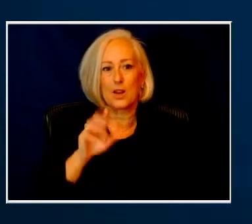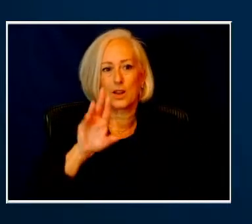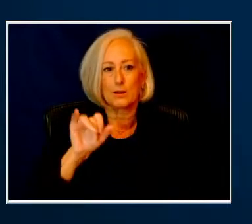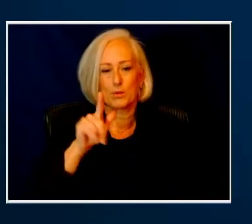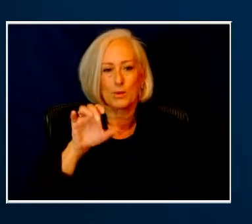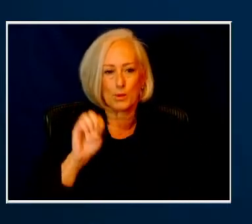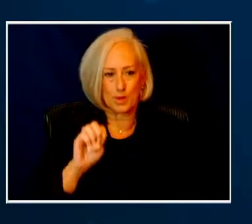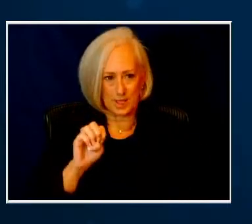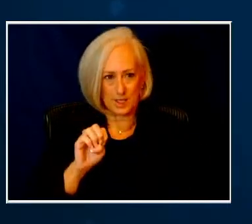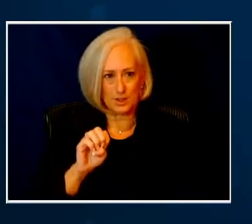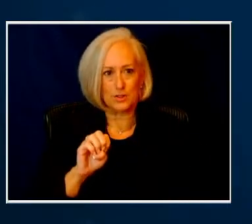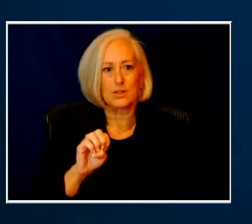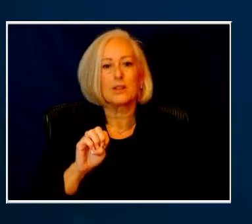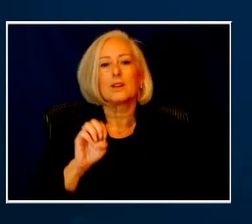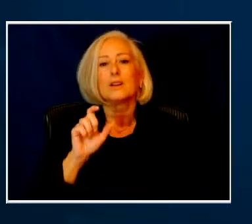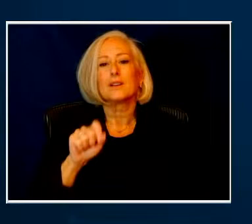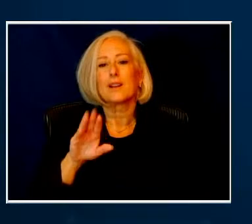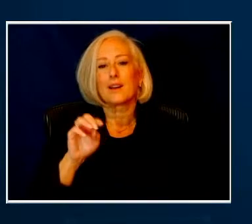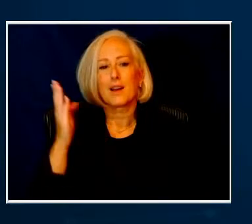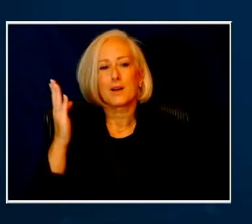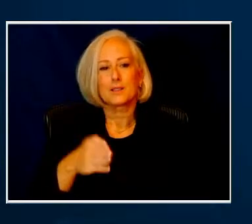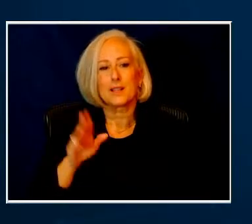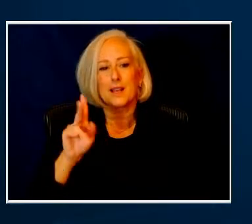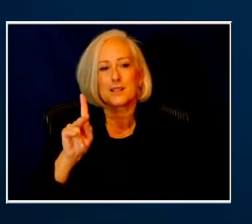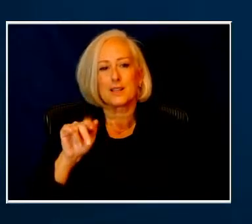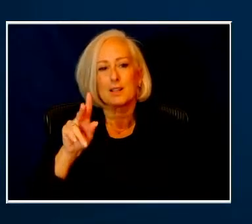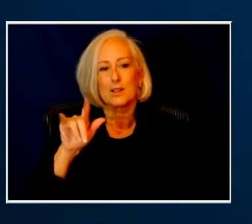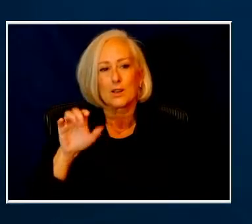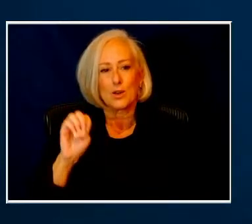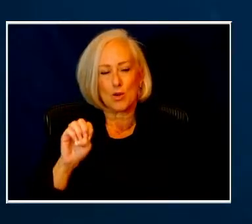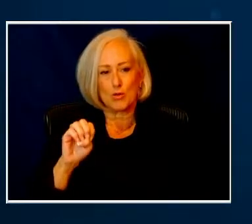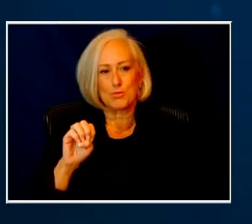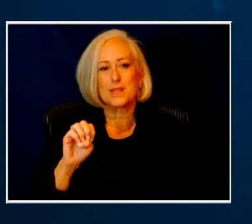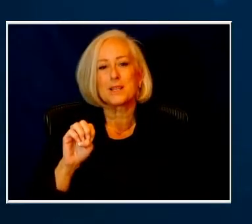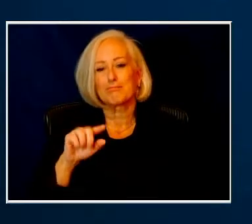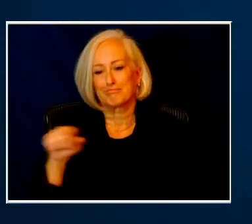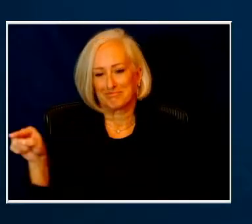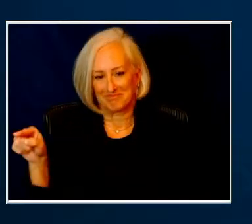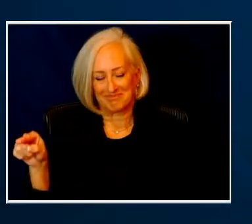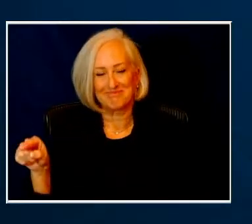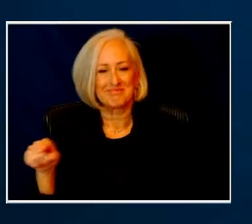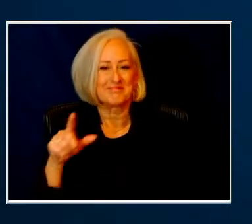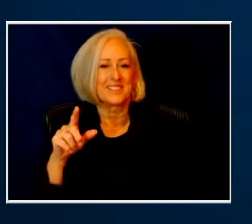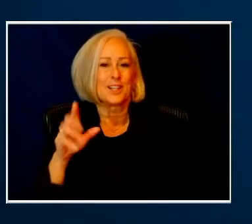Pants, because that was one of our nicknames for her from when she was born. And I think,